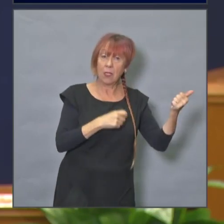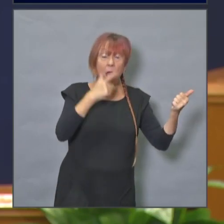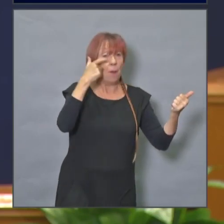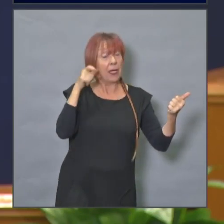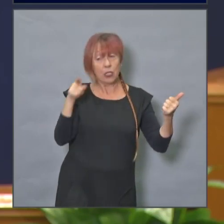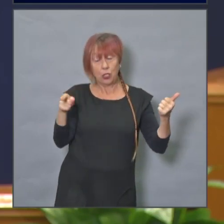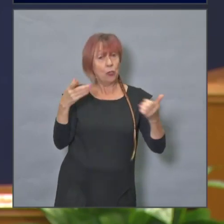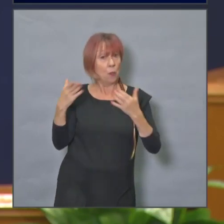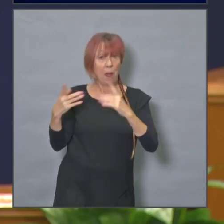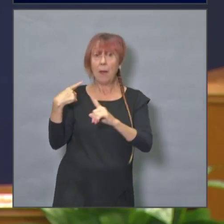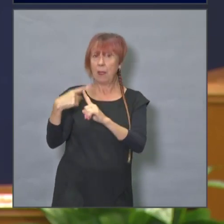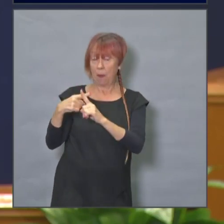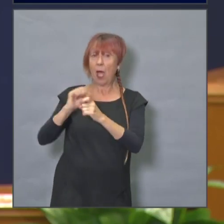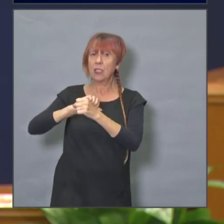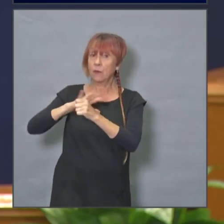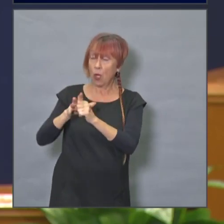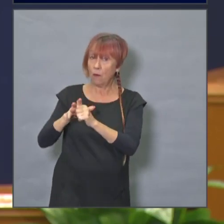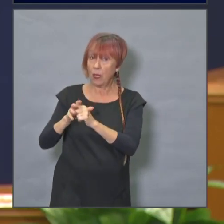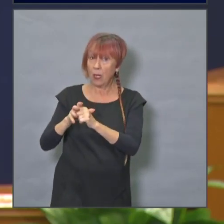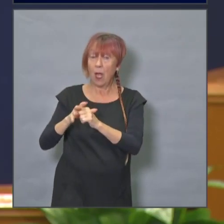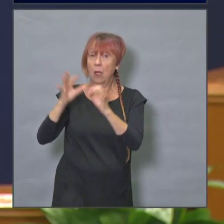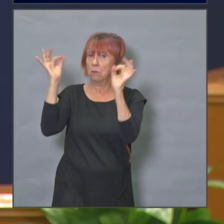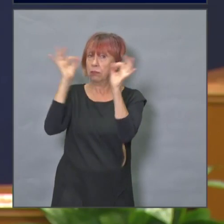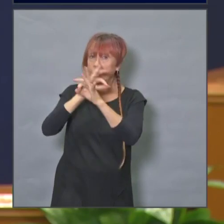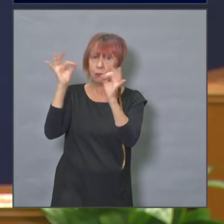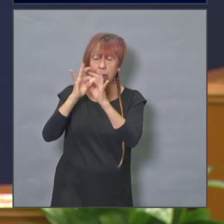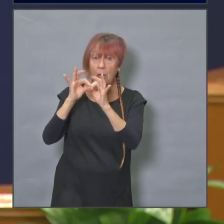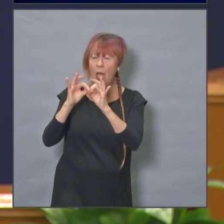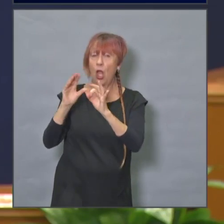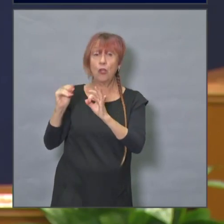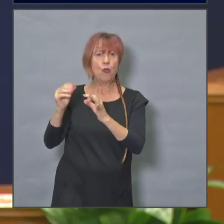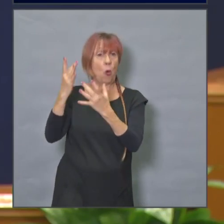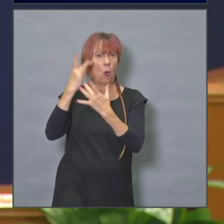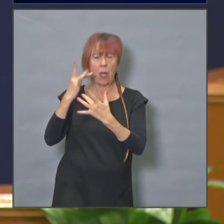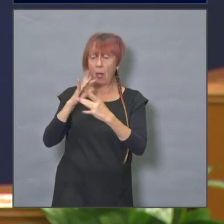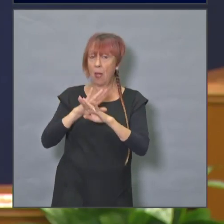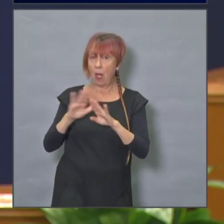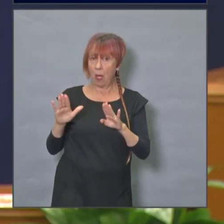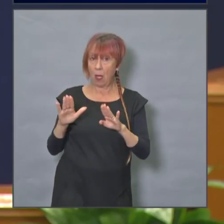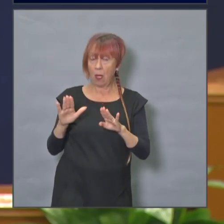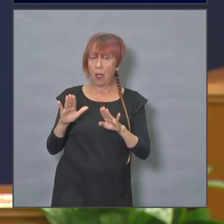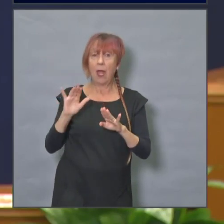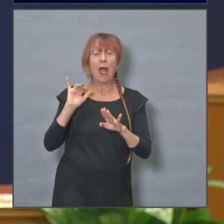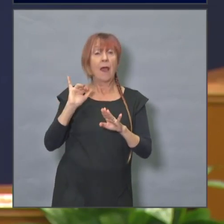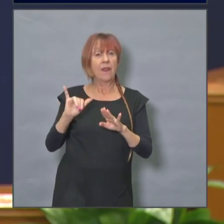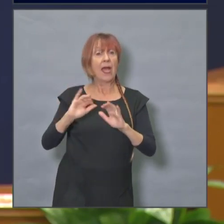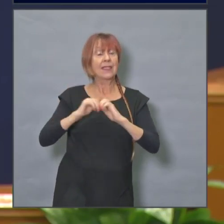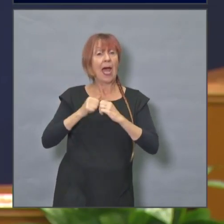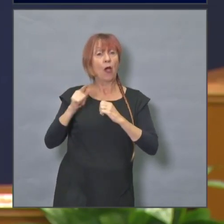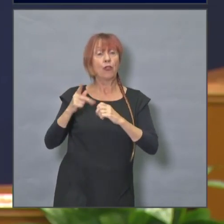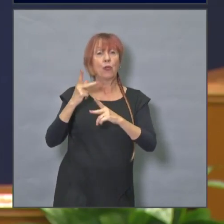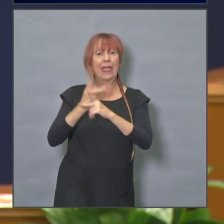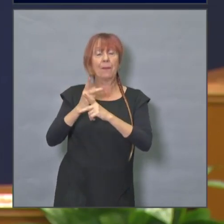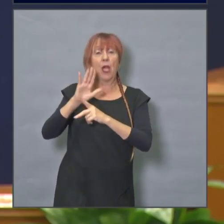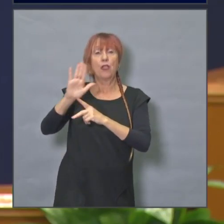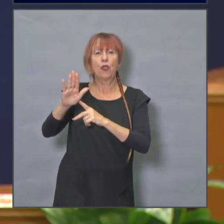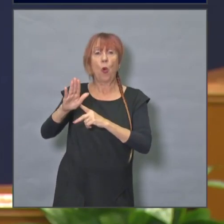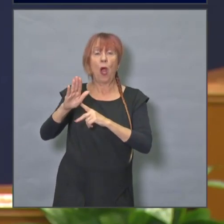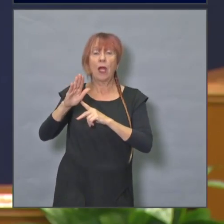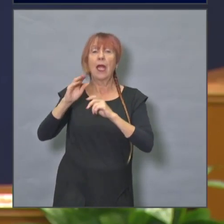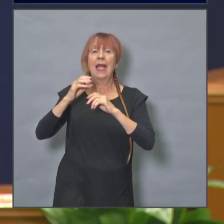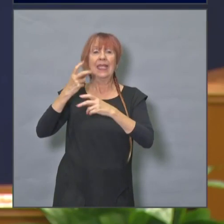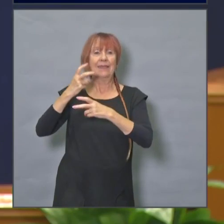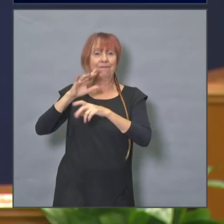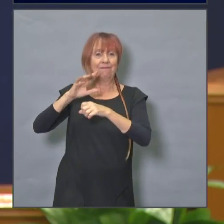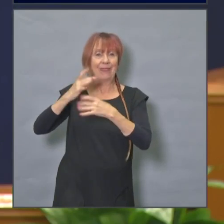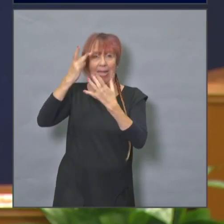infected with COVID-19 and have no symptoms of illness. This is how you keep your respiratory droplets from